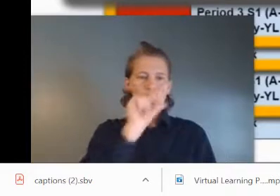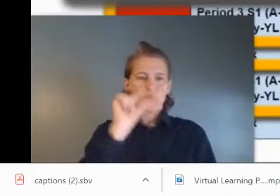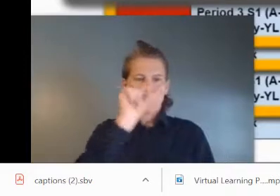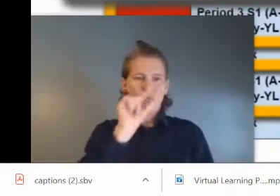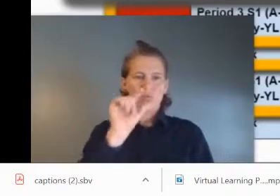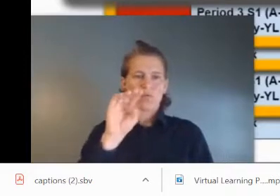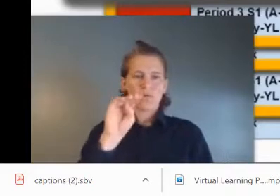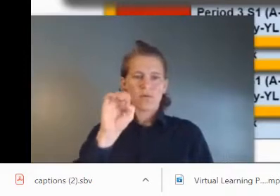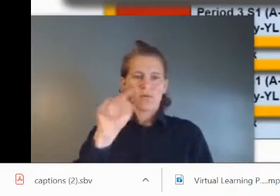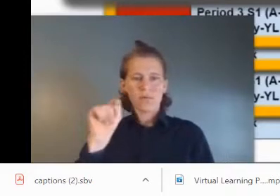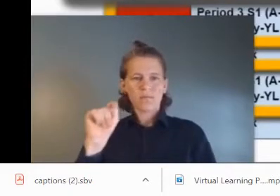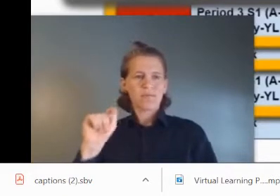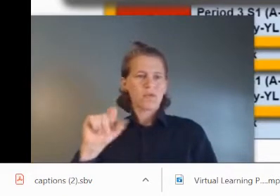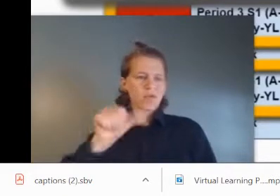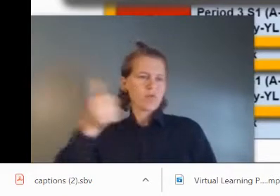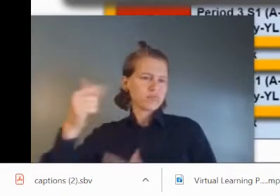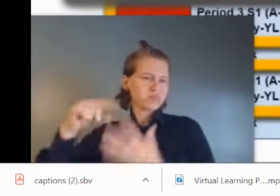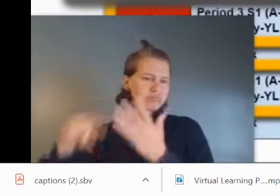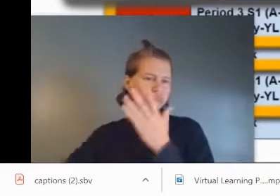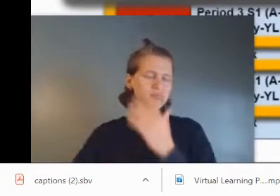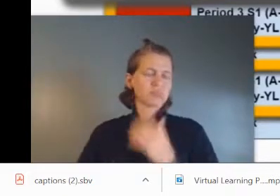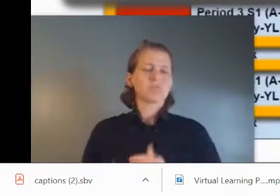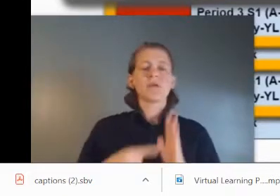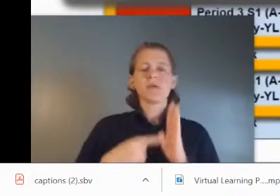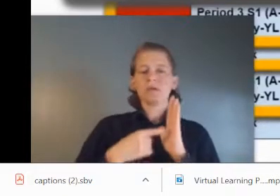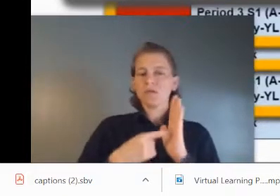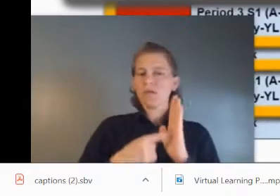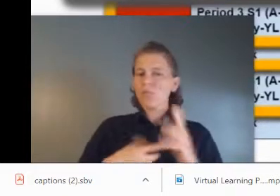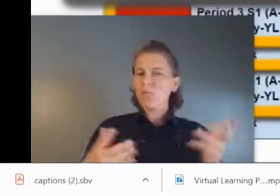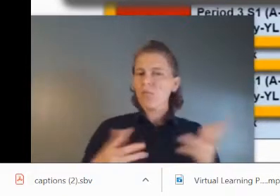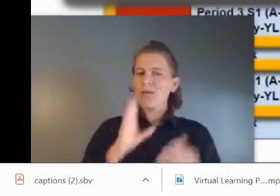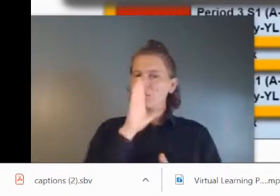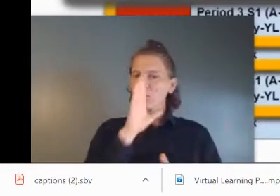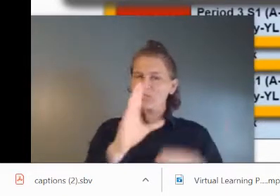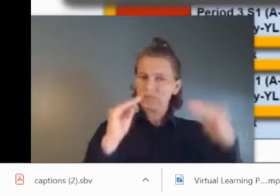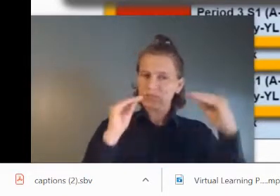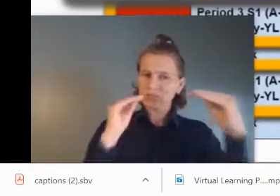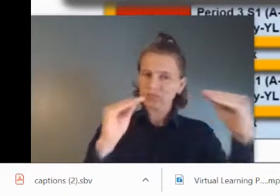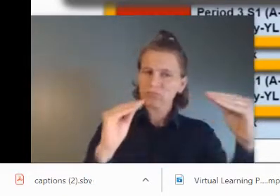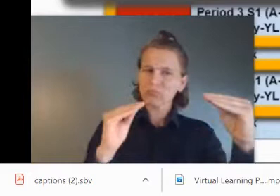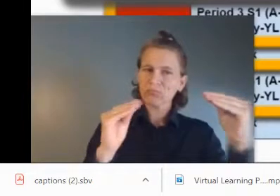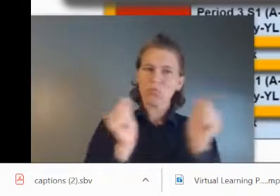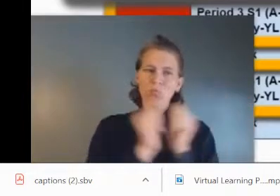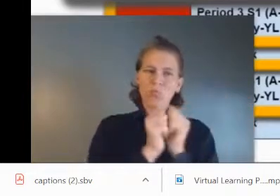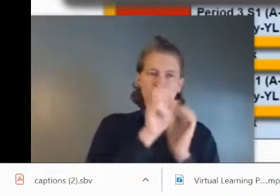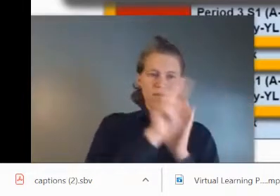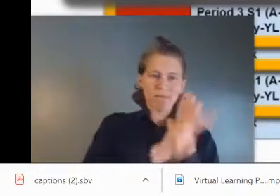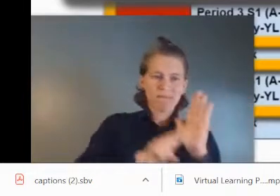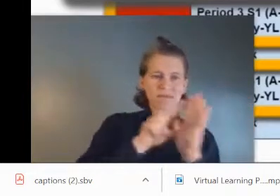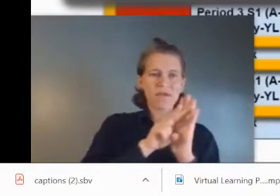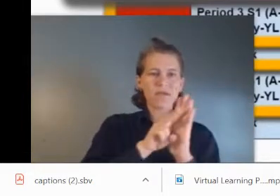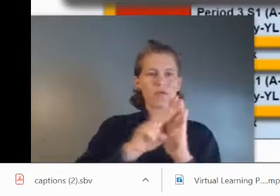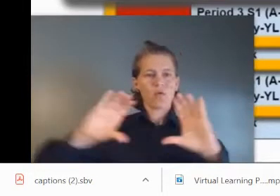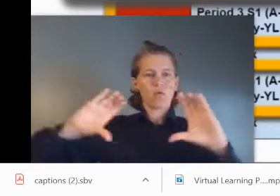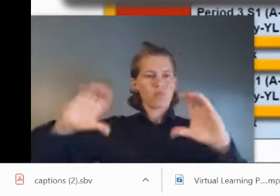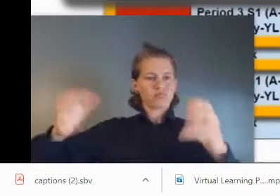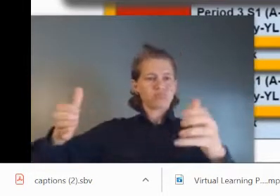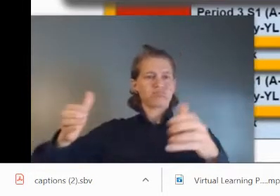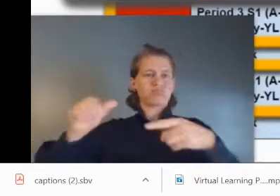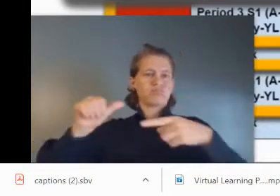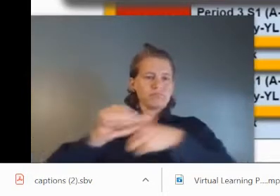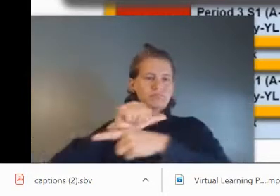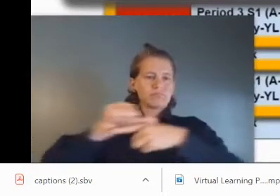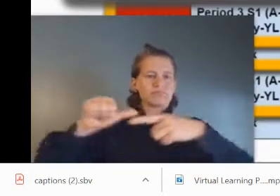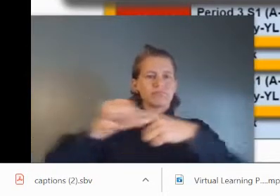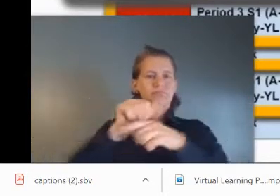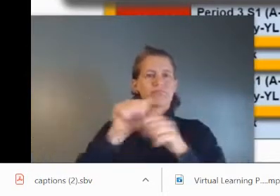Examples of synchronous learning can include direct instruction with video, whole group practice with examples, small